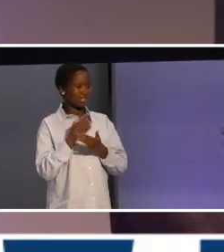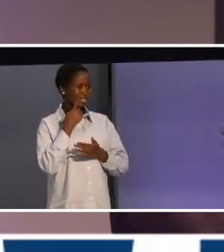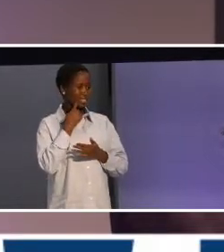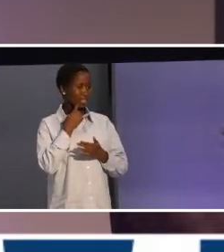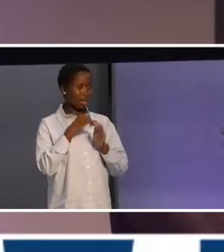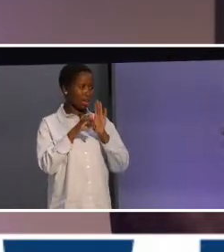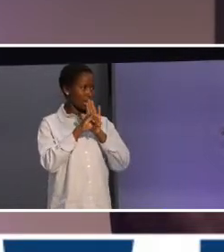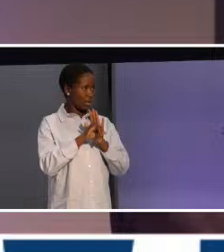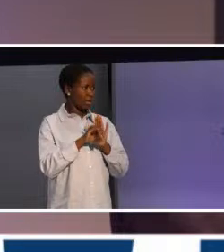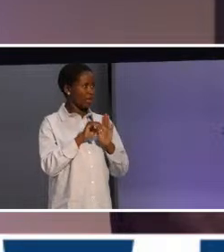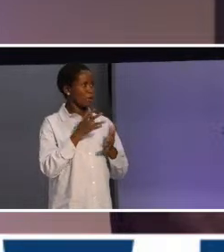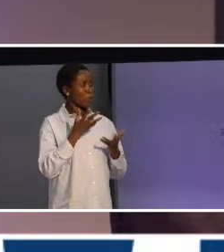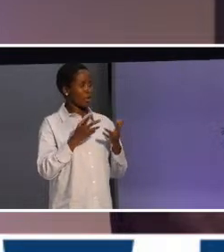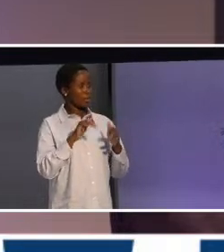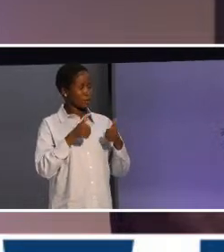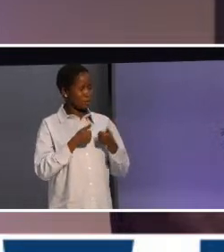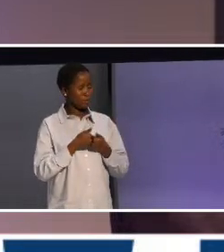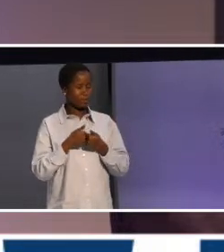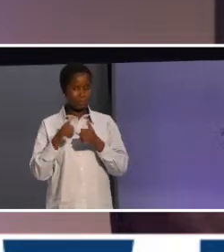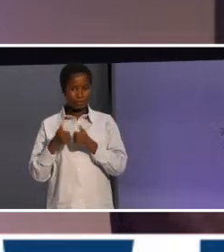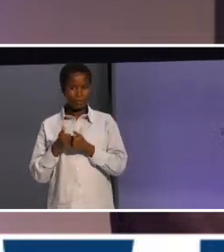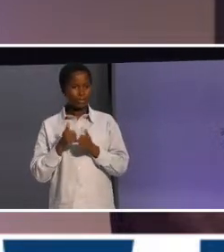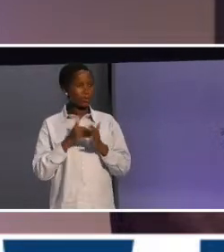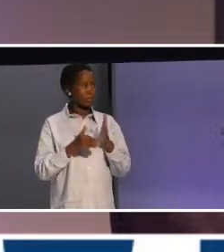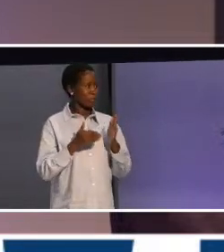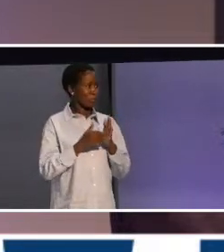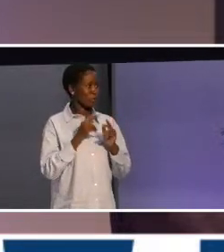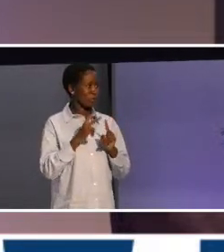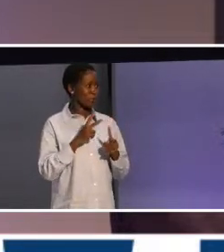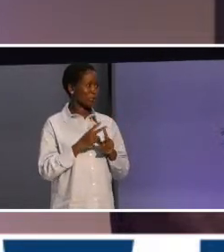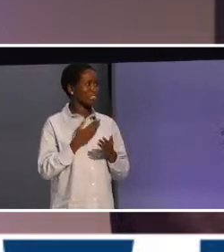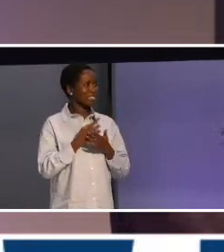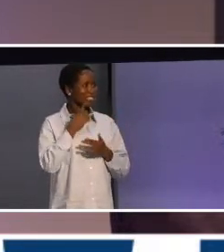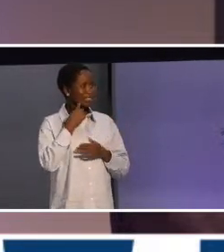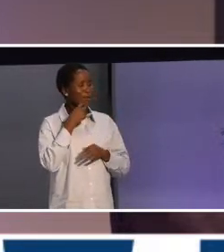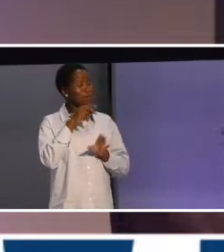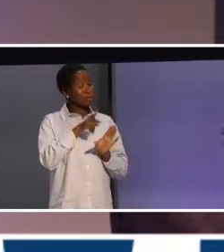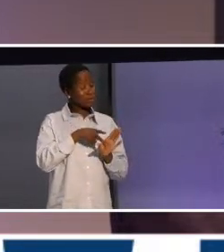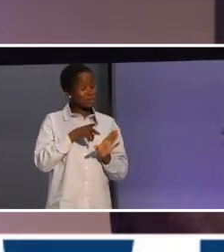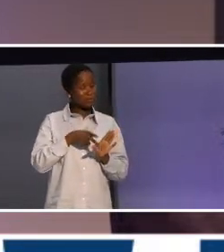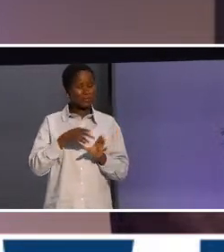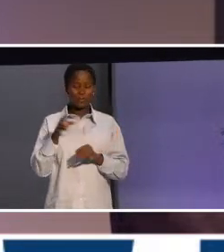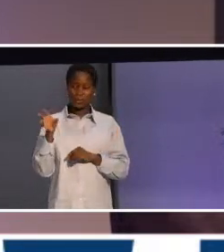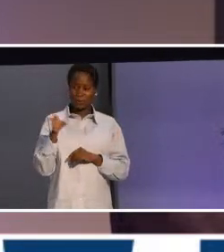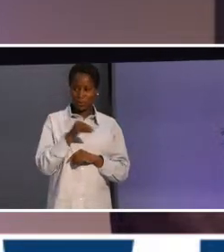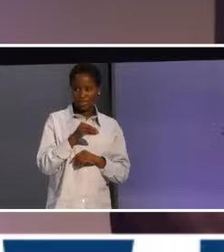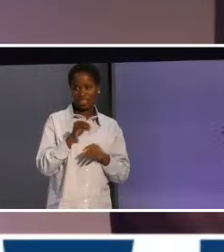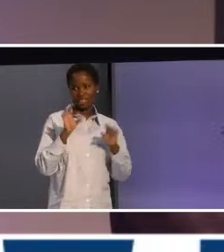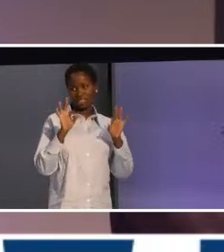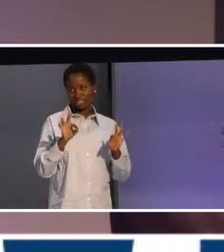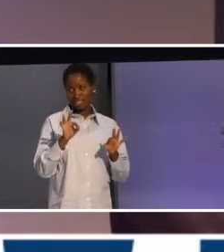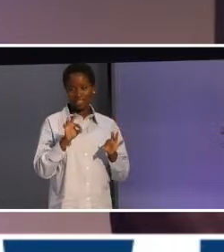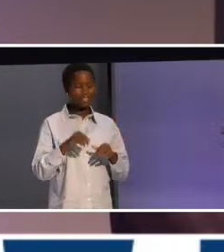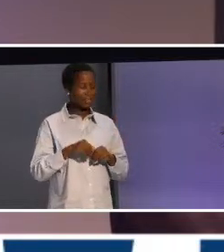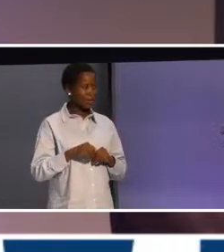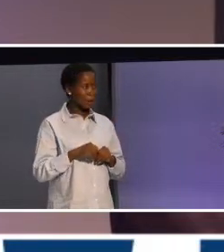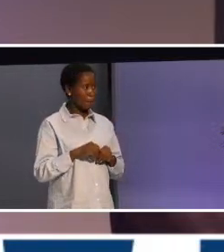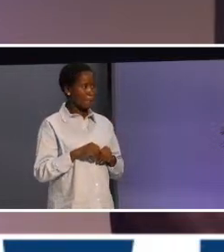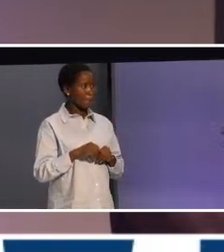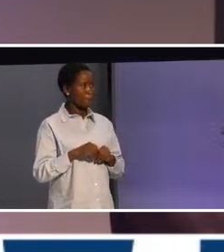barriers, facilitate and maximize the participation of all categories of voters. I am also reminded of